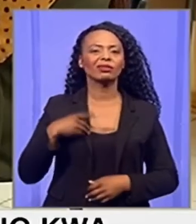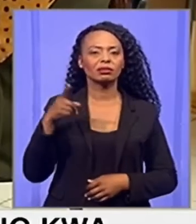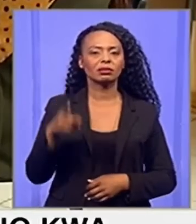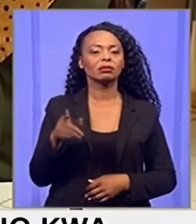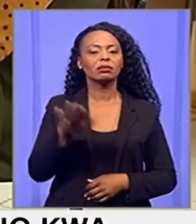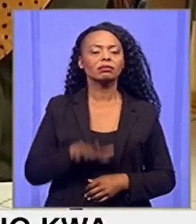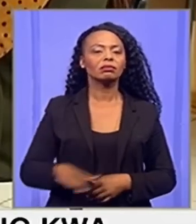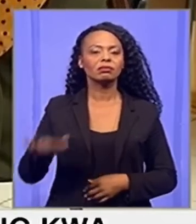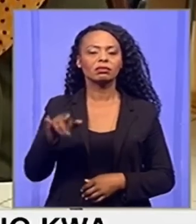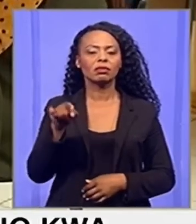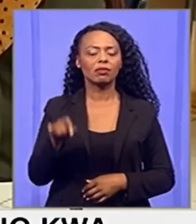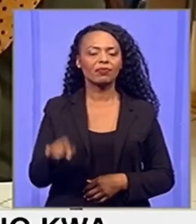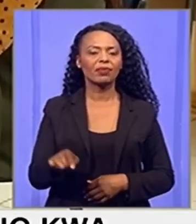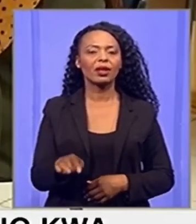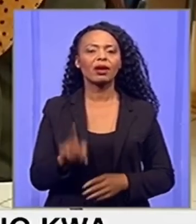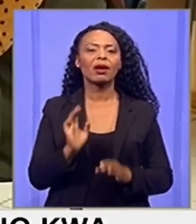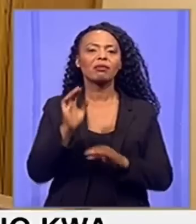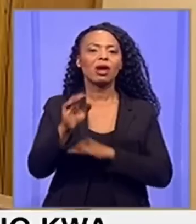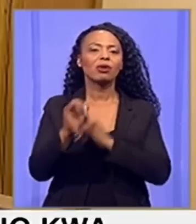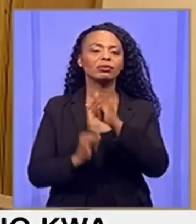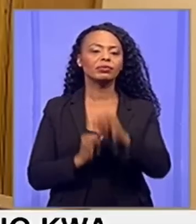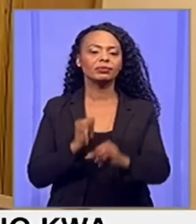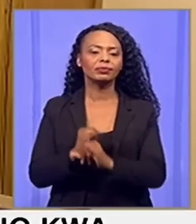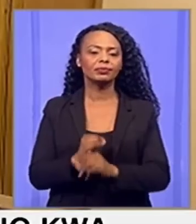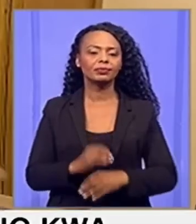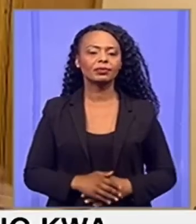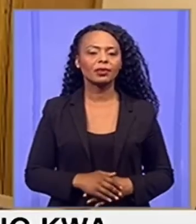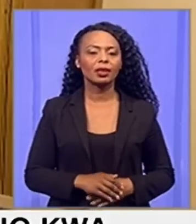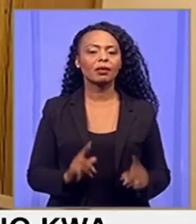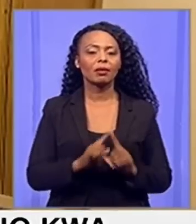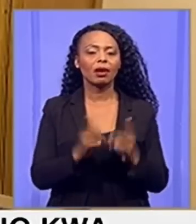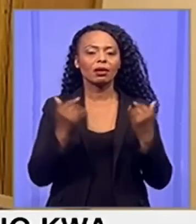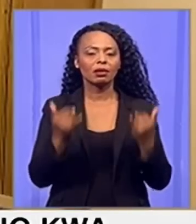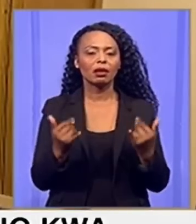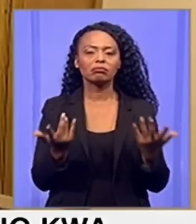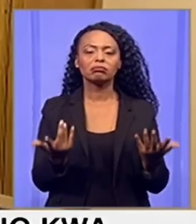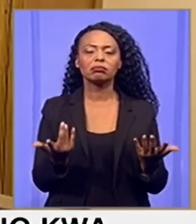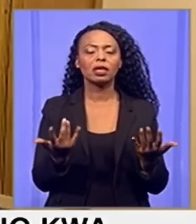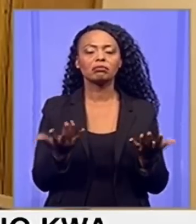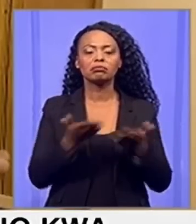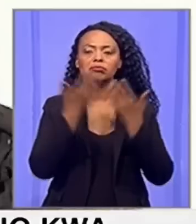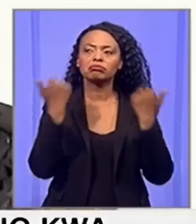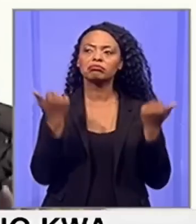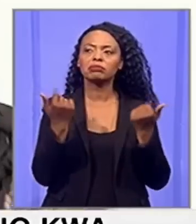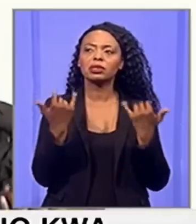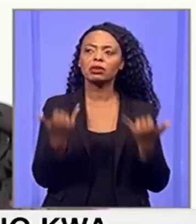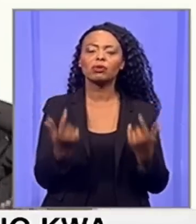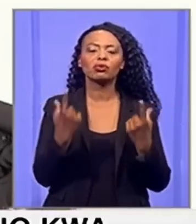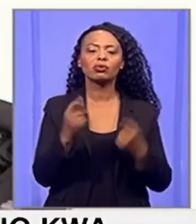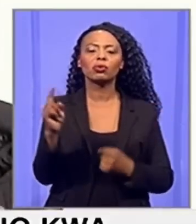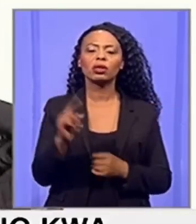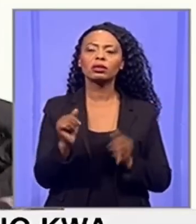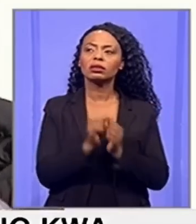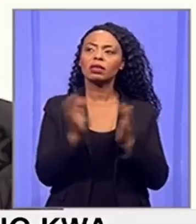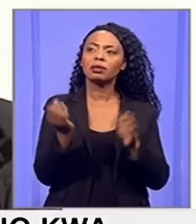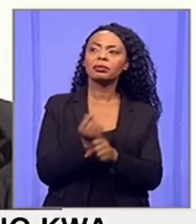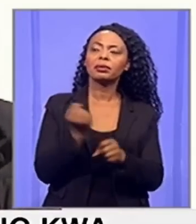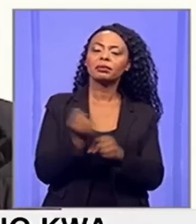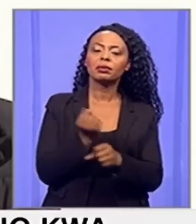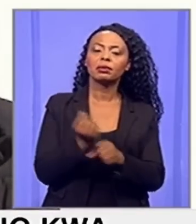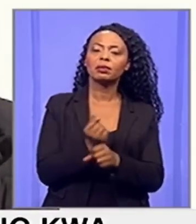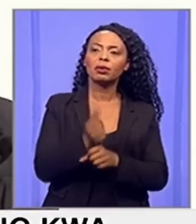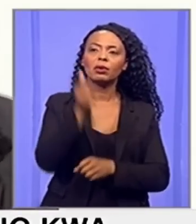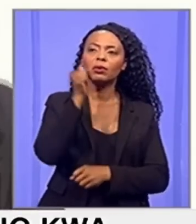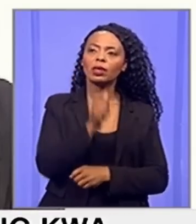moseja. Le fa go ntse jalo, baalogi bano ba tsa kalafi ba santse ba sa itse gore tota ba tla simolola leng go dira tiro ya